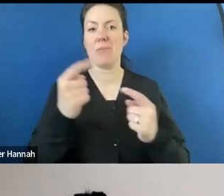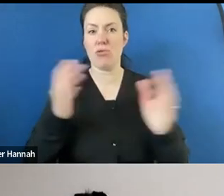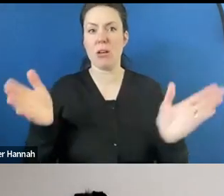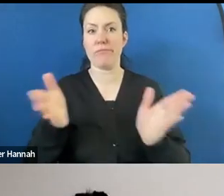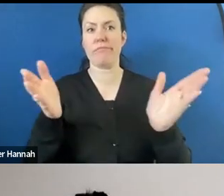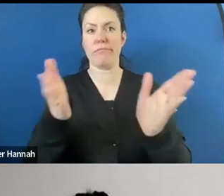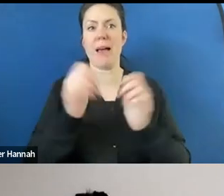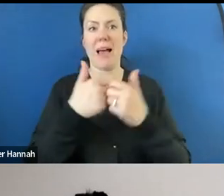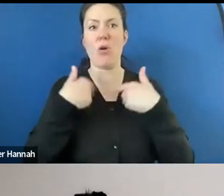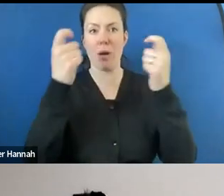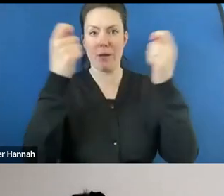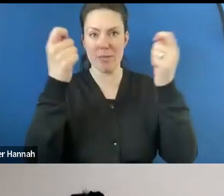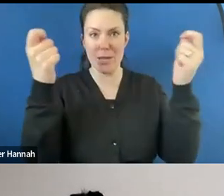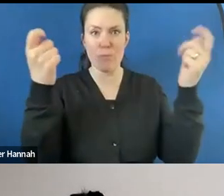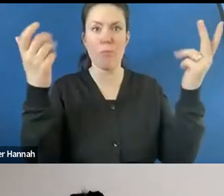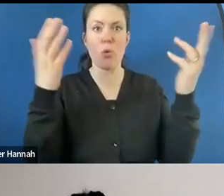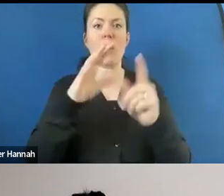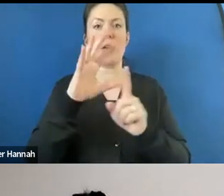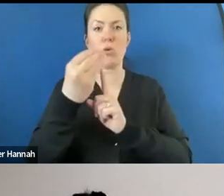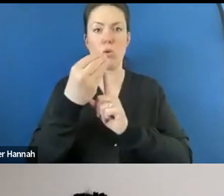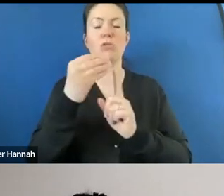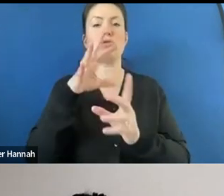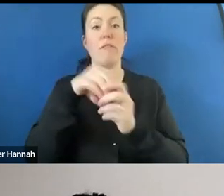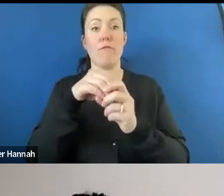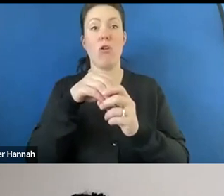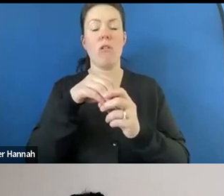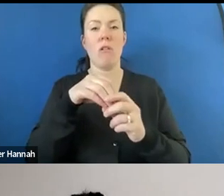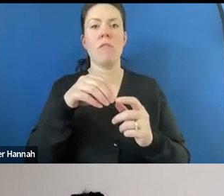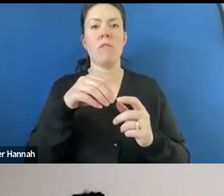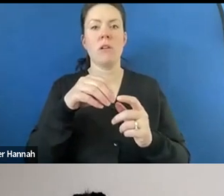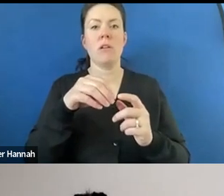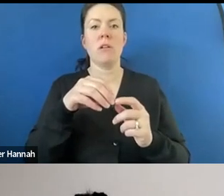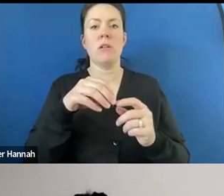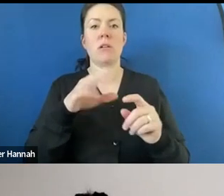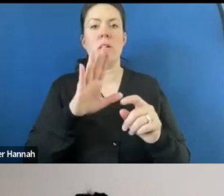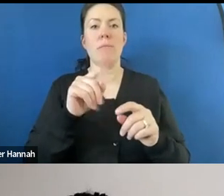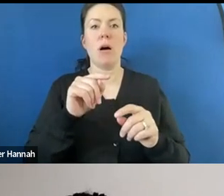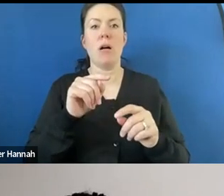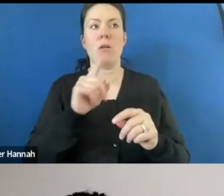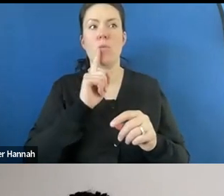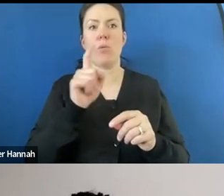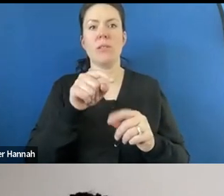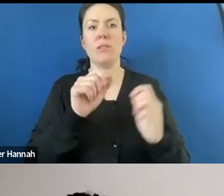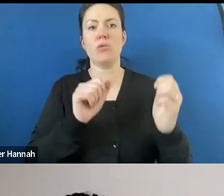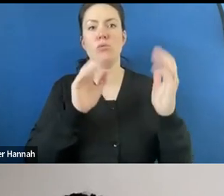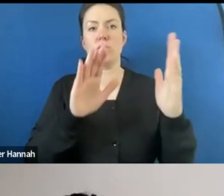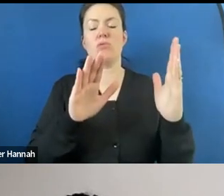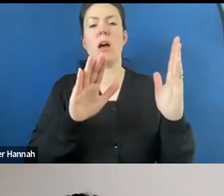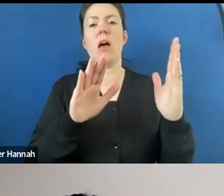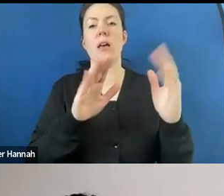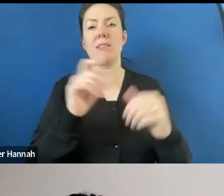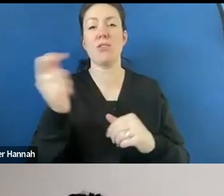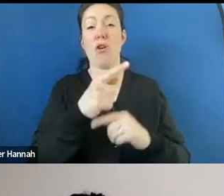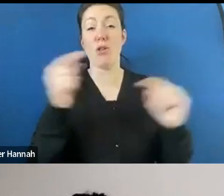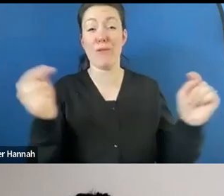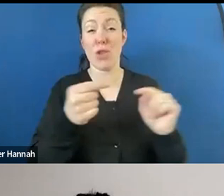having, you know, ceremony and culture, you know, embedded within spaces. But when we also really need to address, you know, all the harm